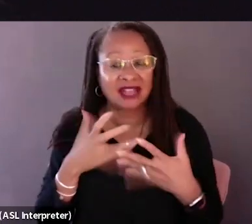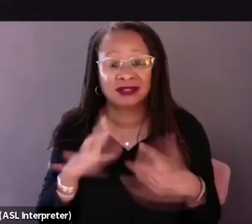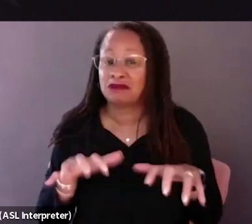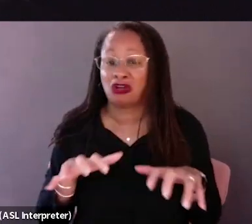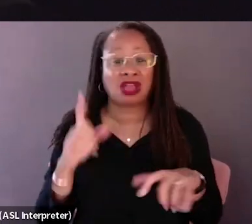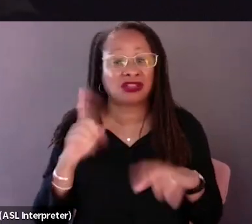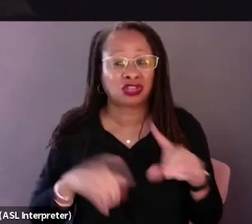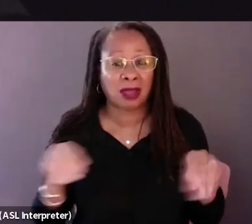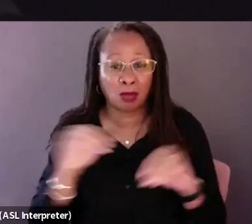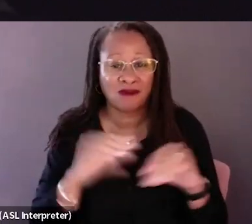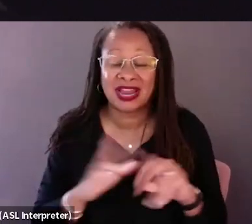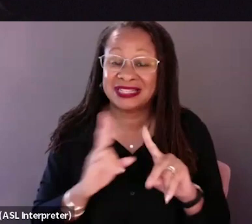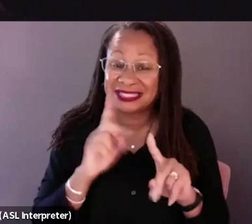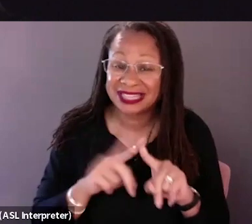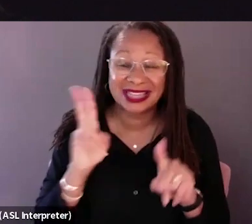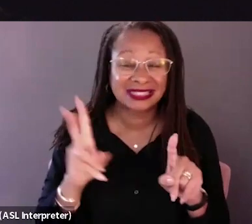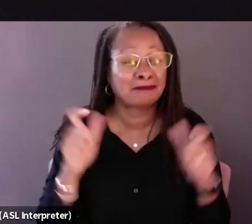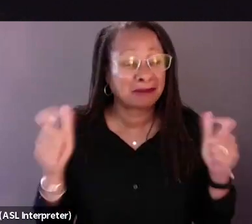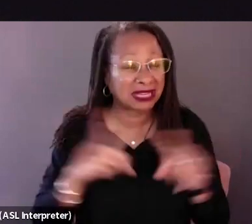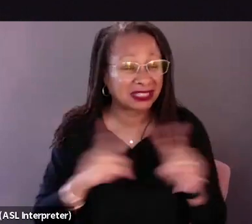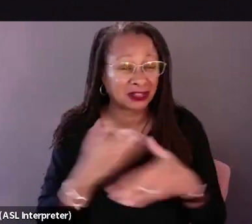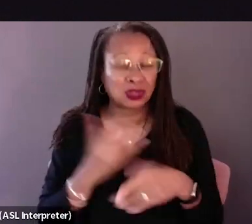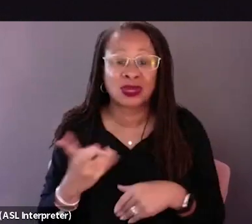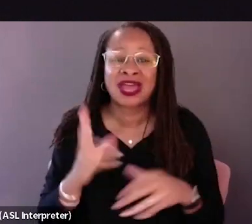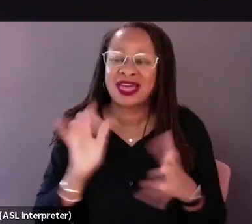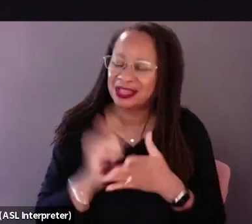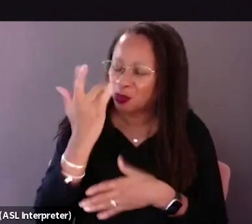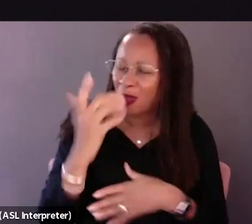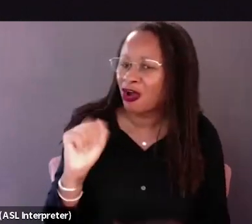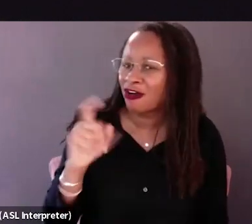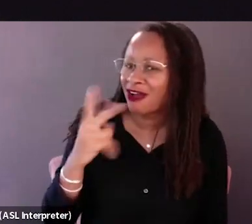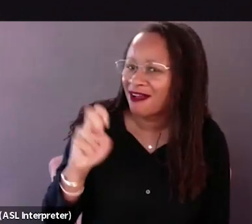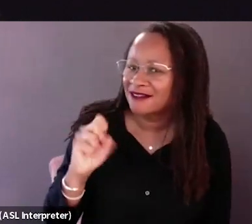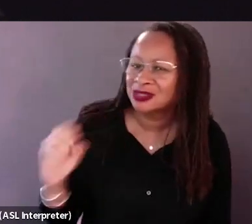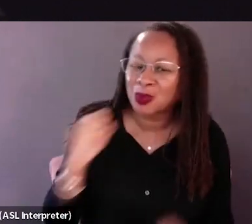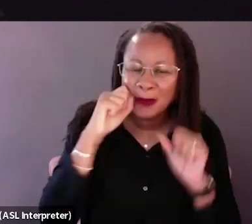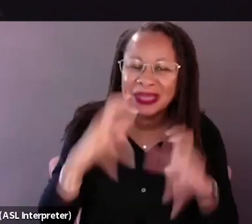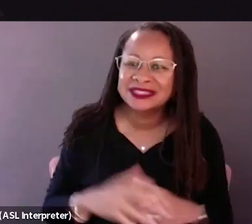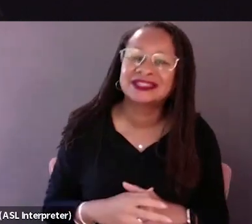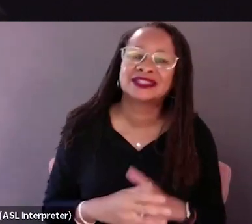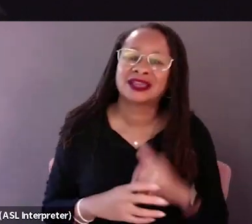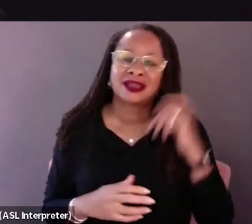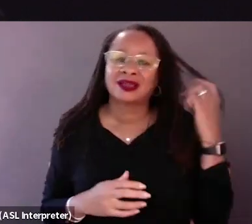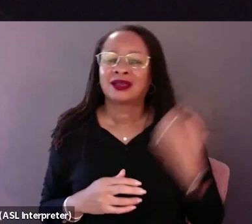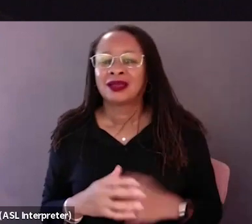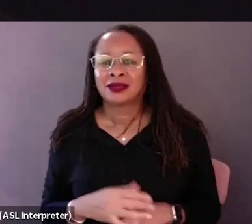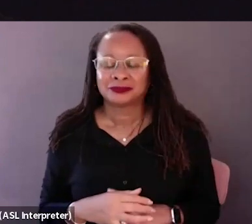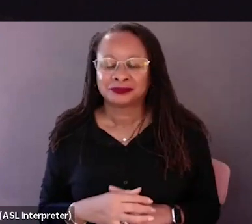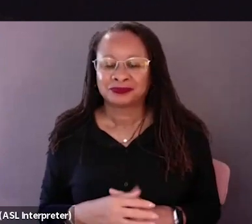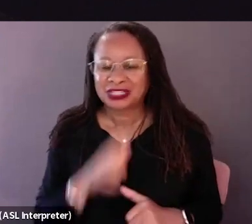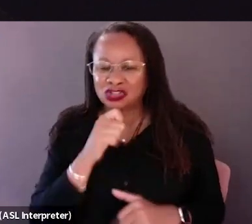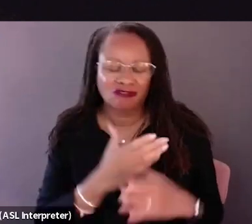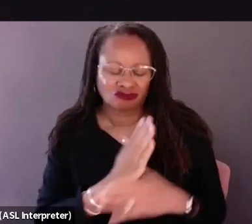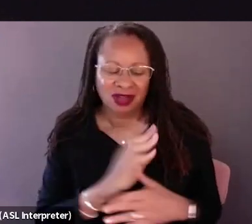difference. And I think there is where, that's why Archive is so spectacular. And it would not be